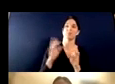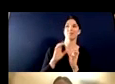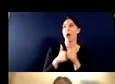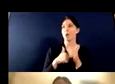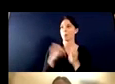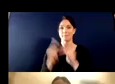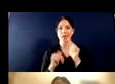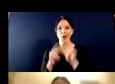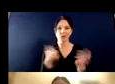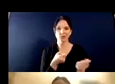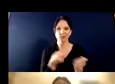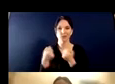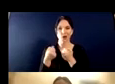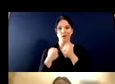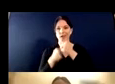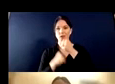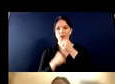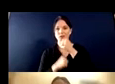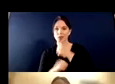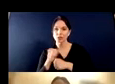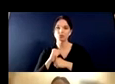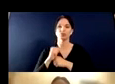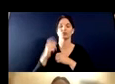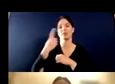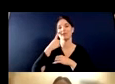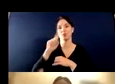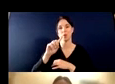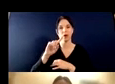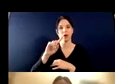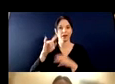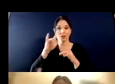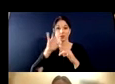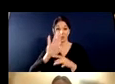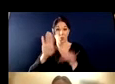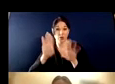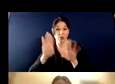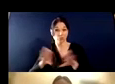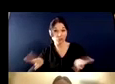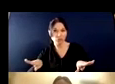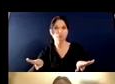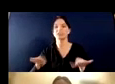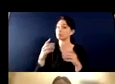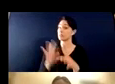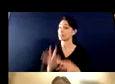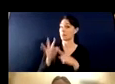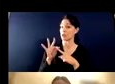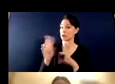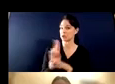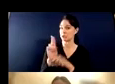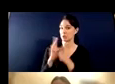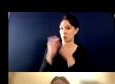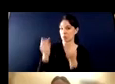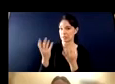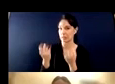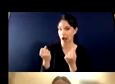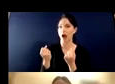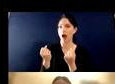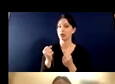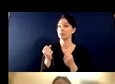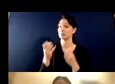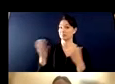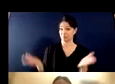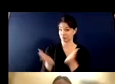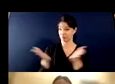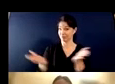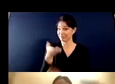language foundation for your kids, especially in using sign language. So I highly encourage y'all to check out this website. There's so many great